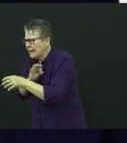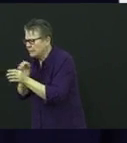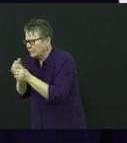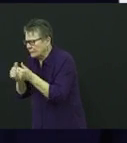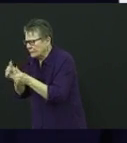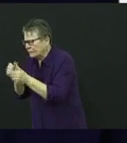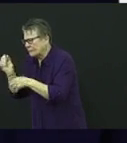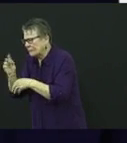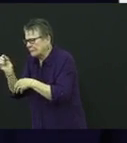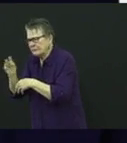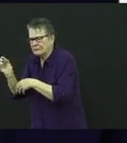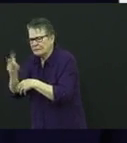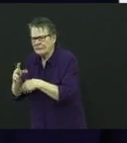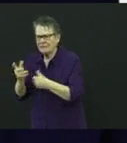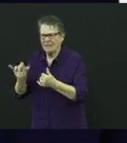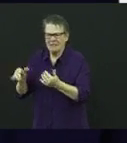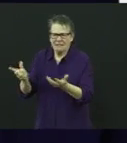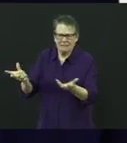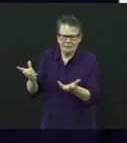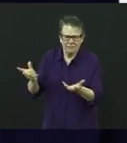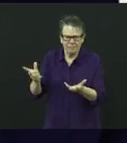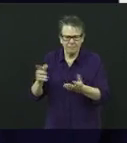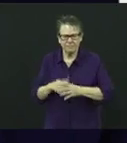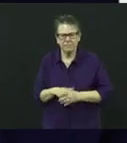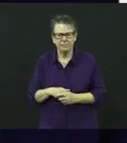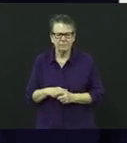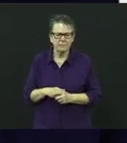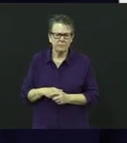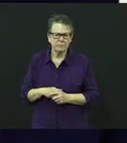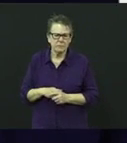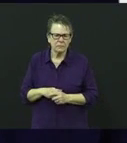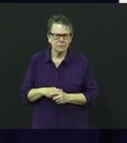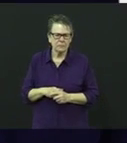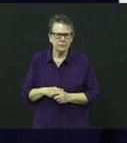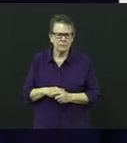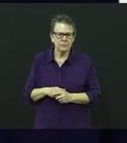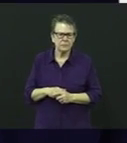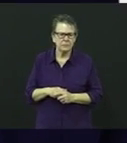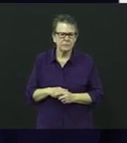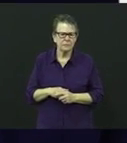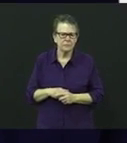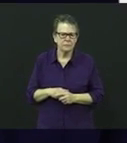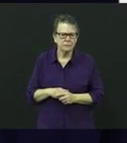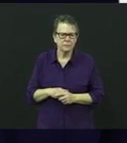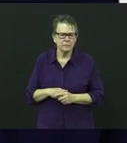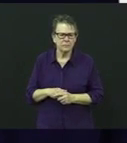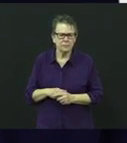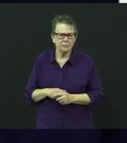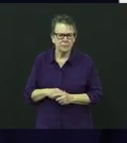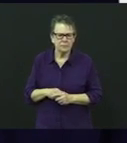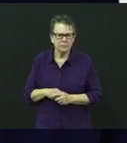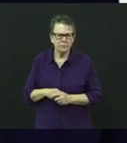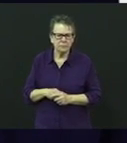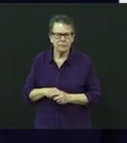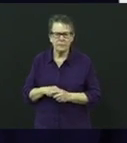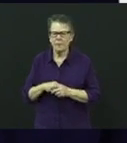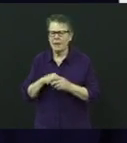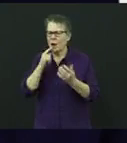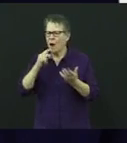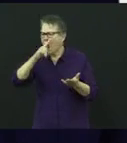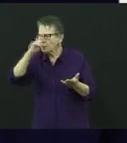Yeah, across the state? I don't have the percent occupancy. I can tell you that the North Jersey hospitals